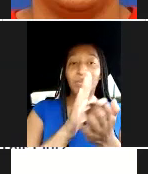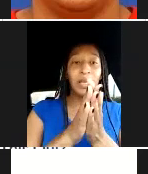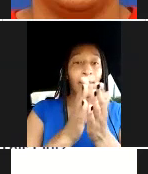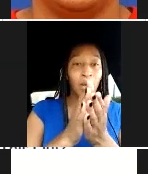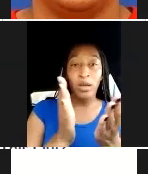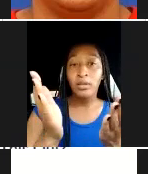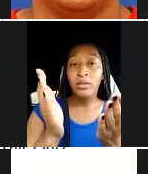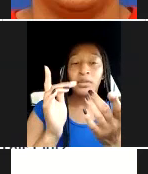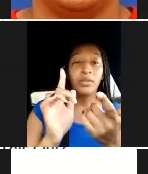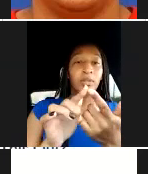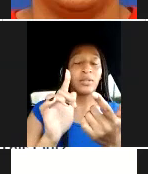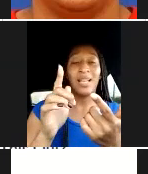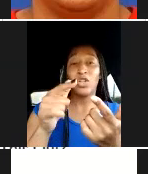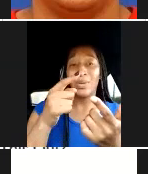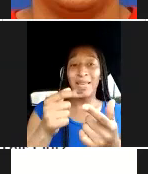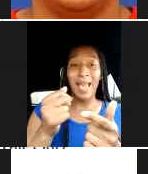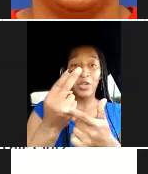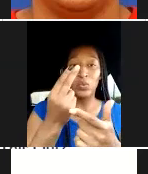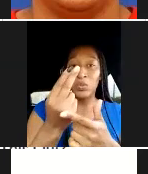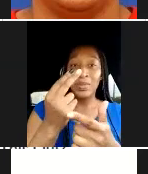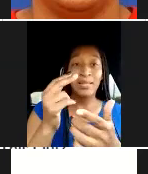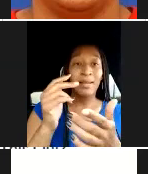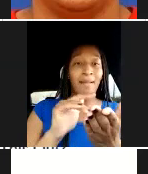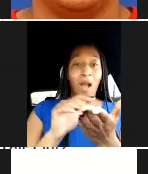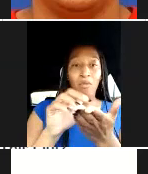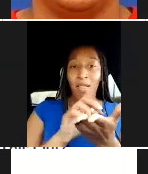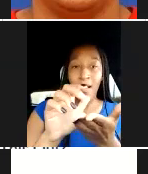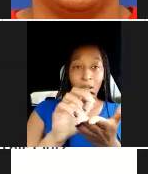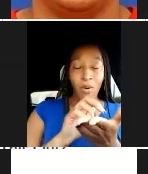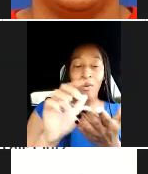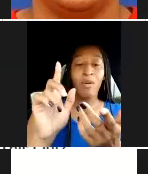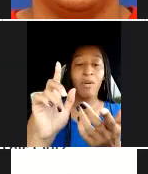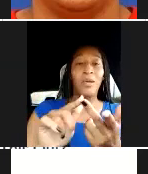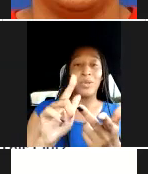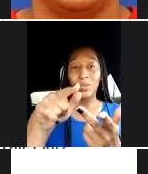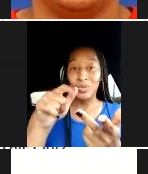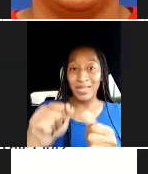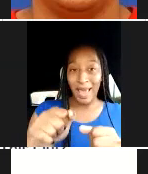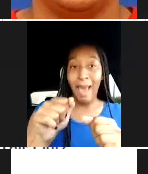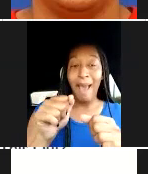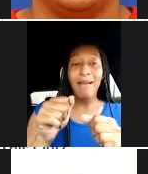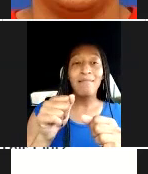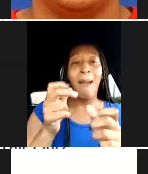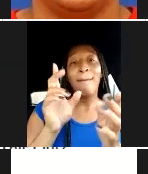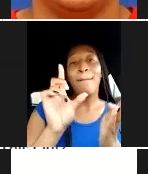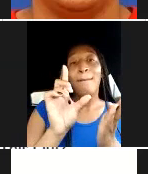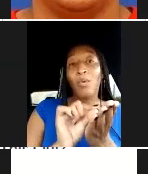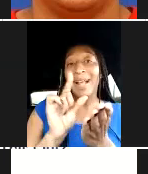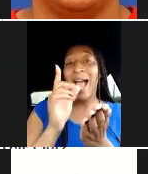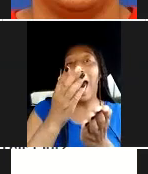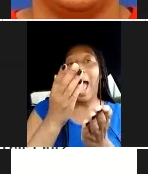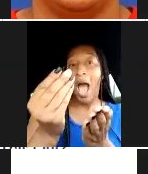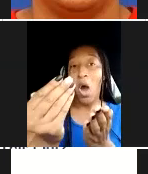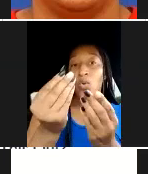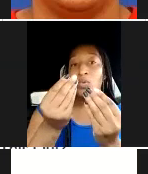calculator, you can like print out solutions. any printed material that you want to